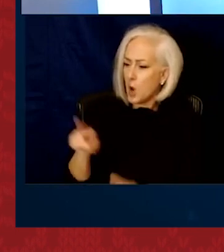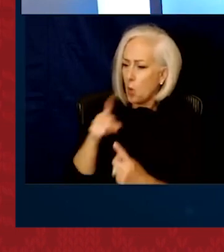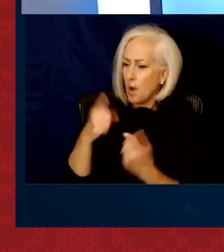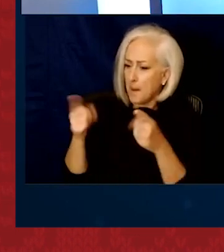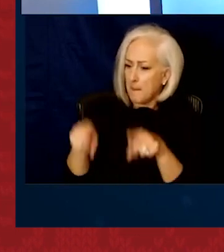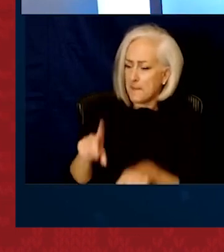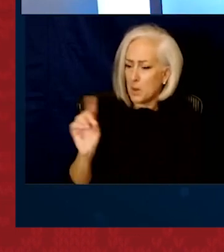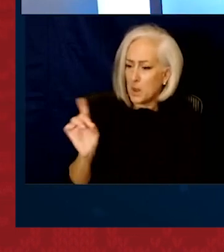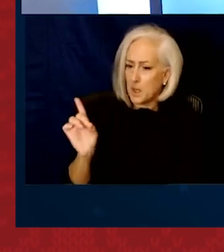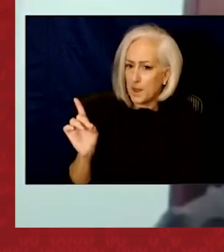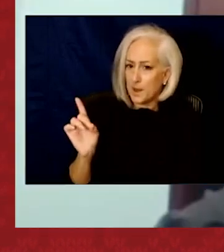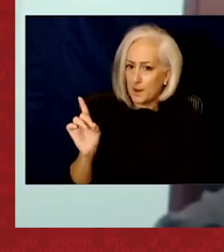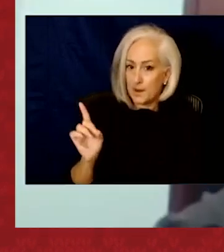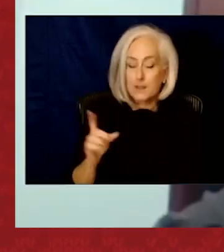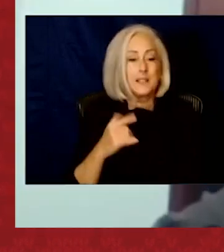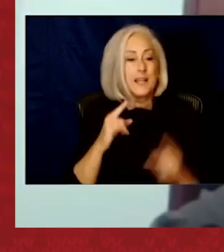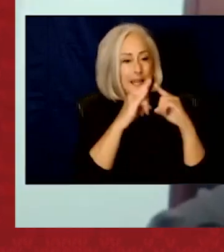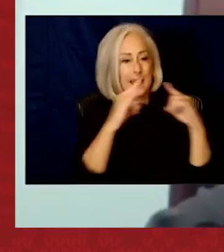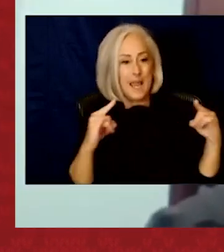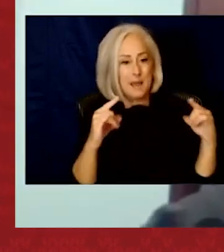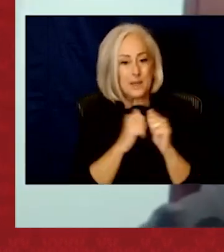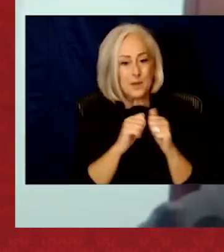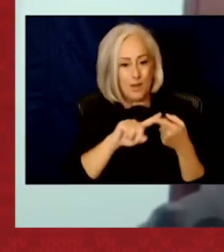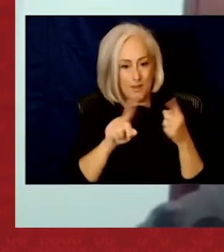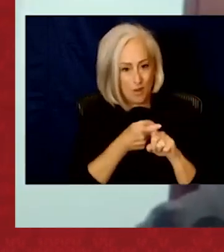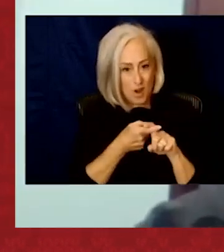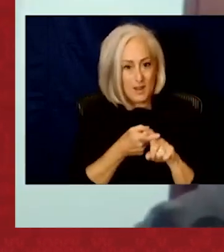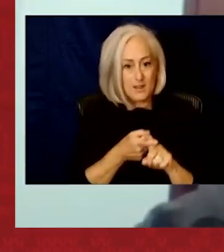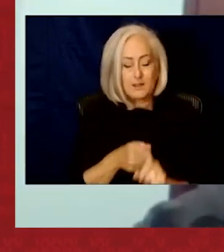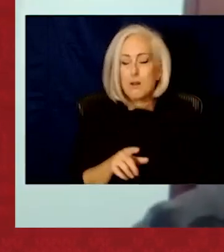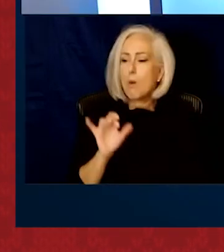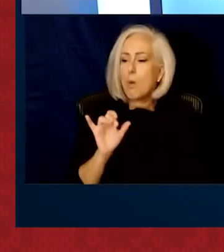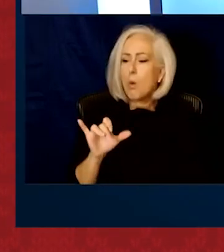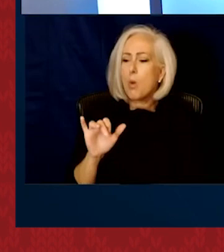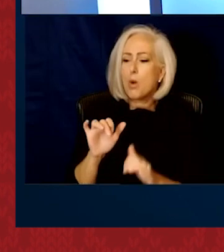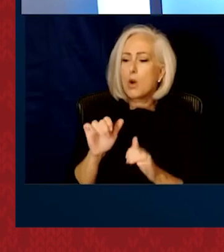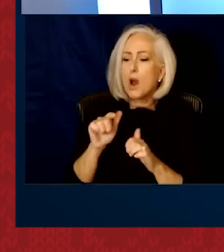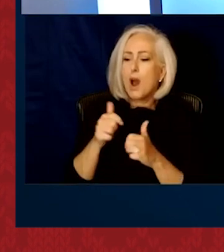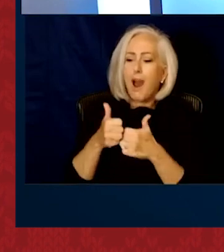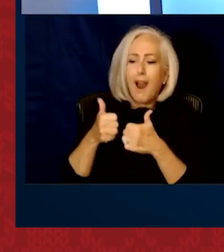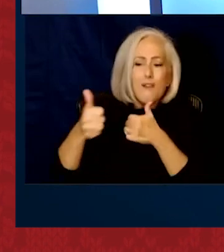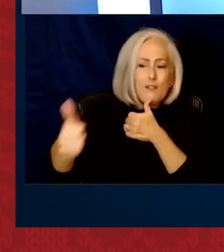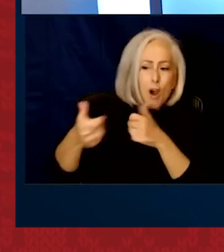was actually camping out with a group of friends. All right, how far were you for medical help?